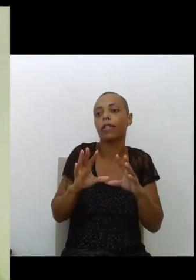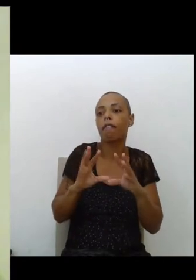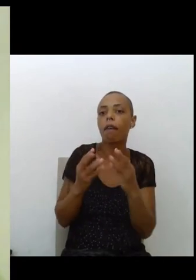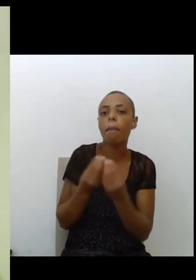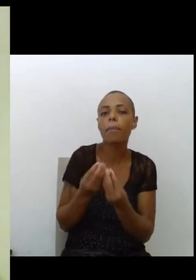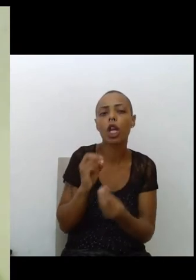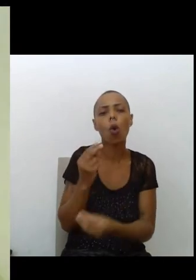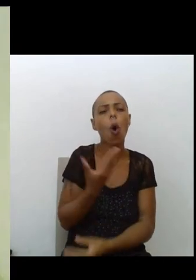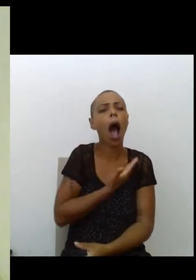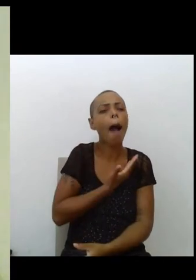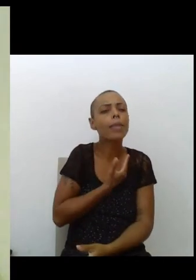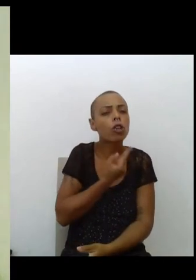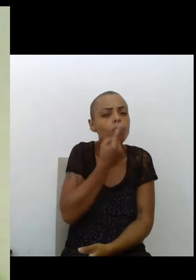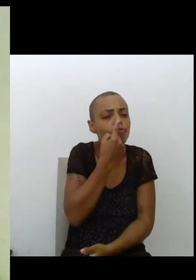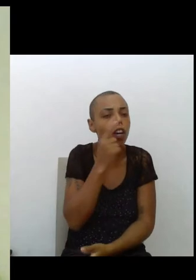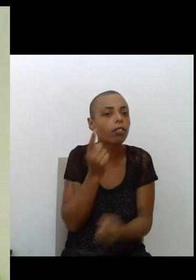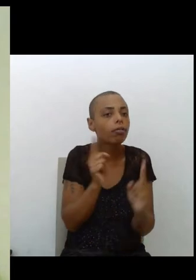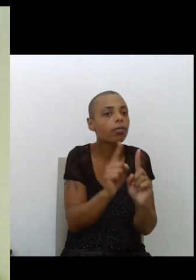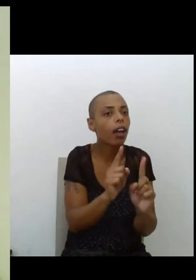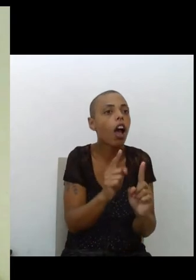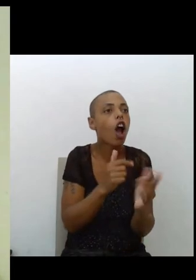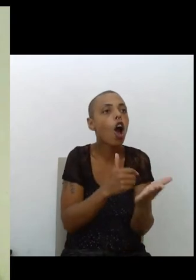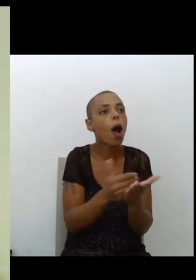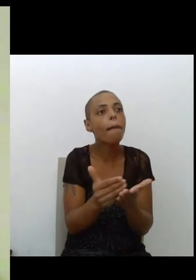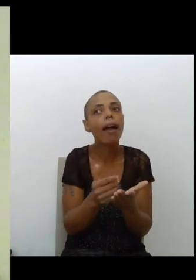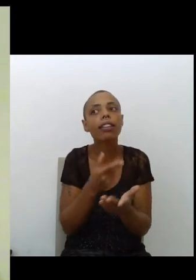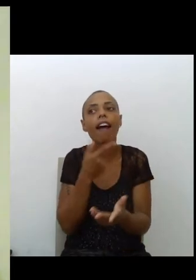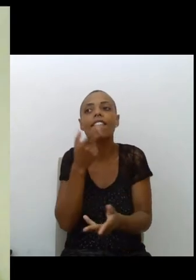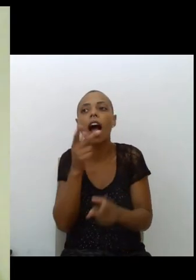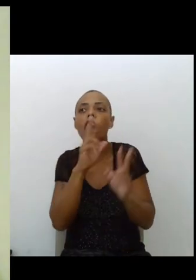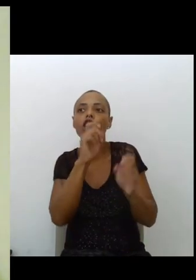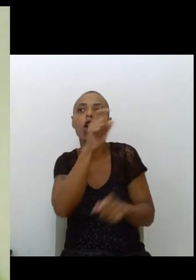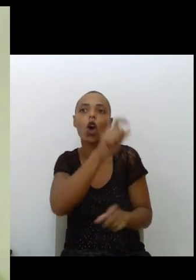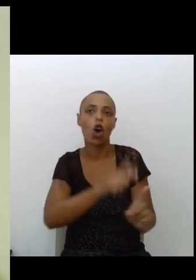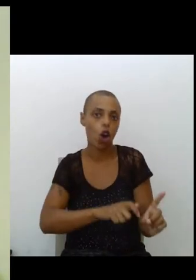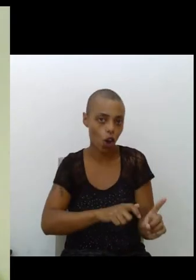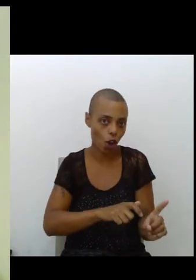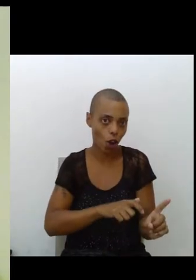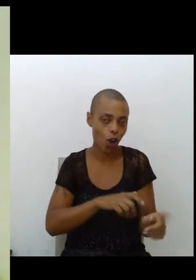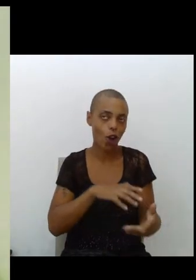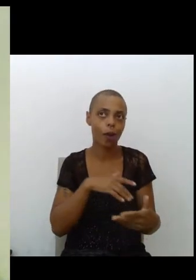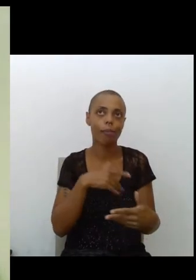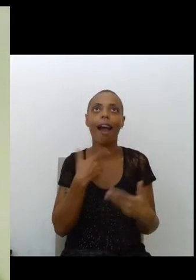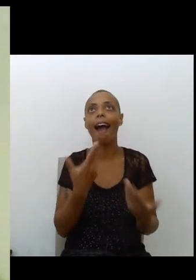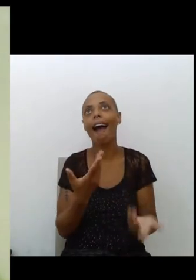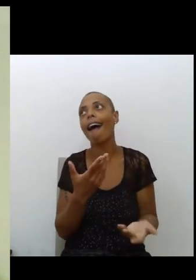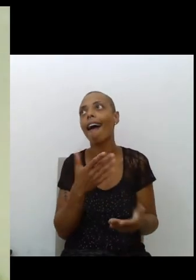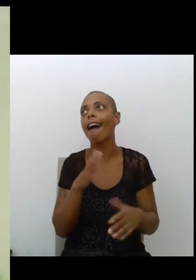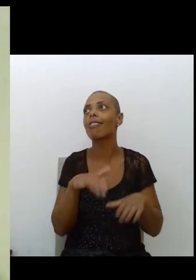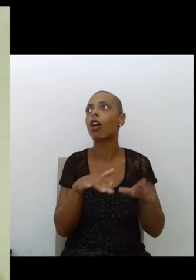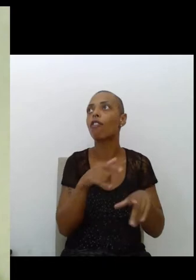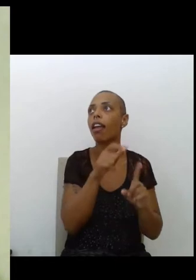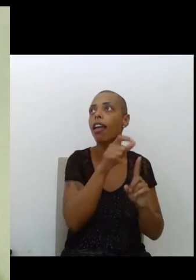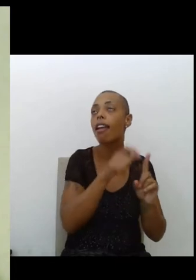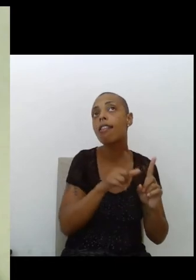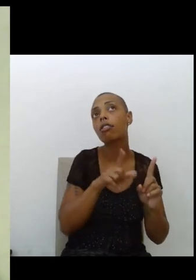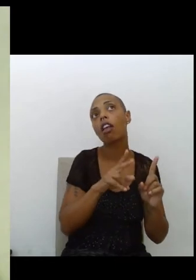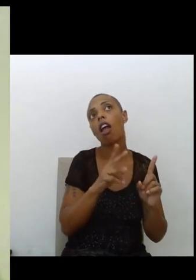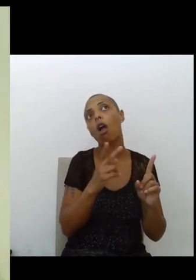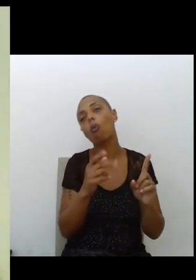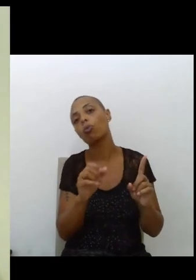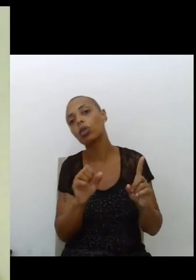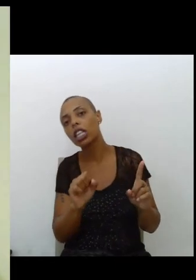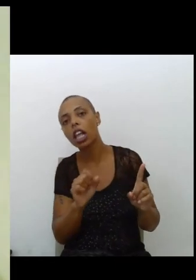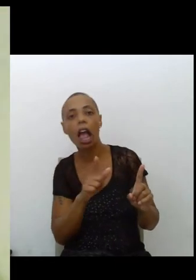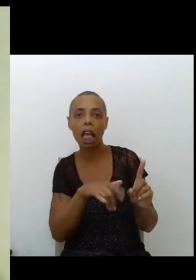starts to talk about it that there was maybe a homosexuality and at this point we we start with